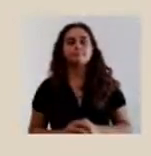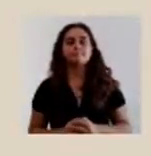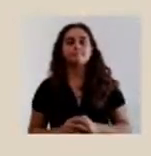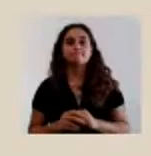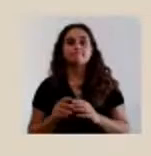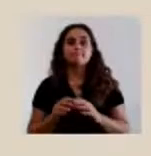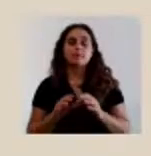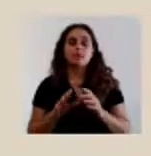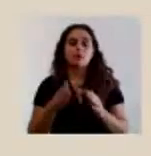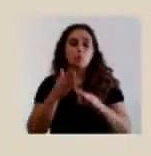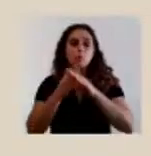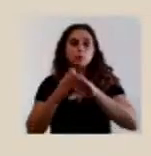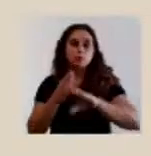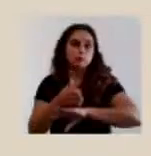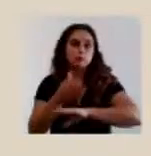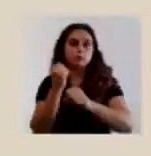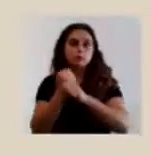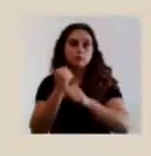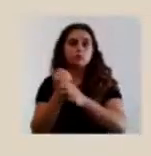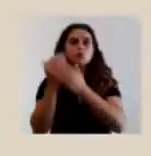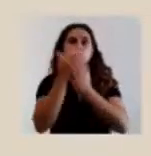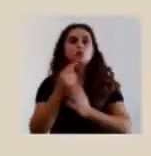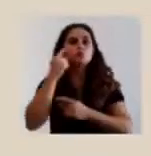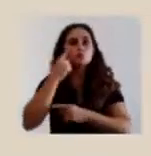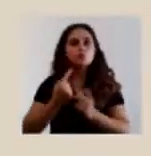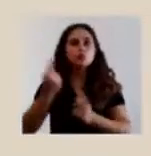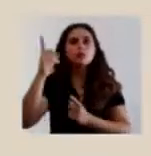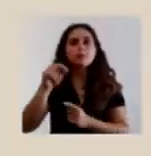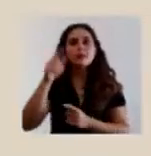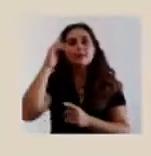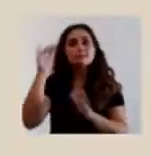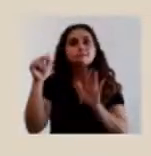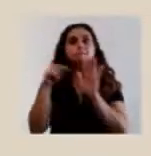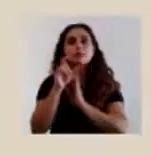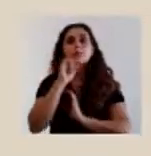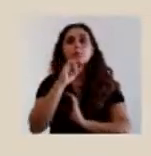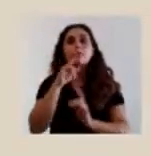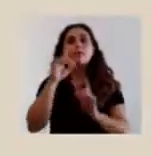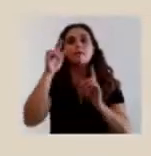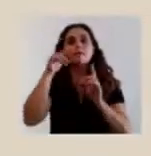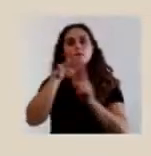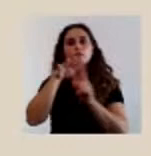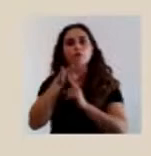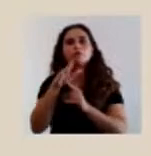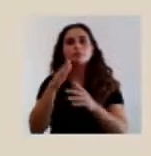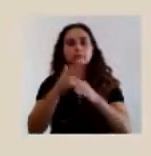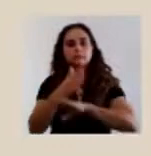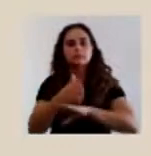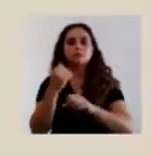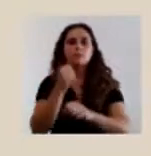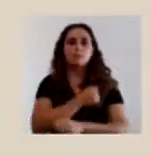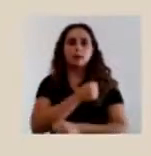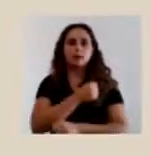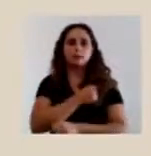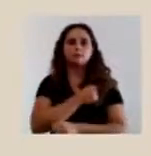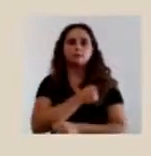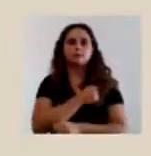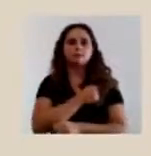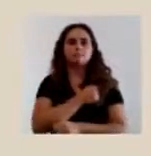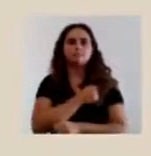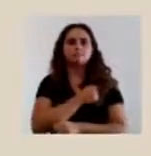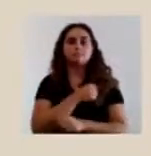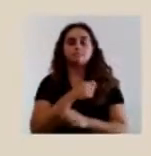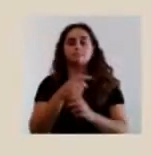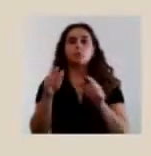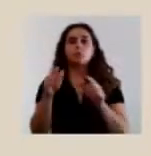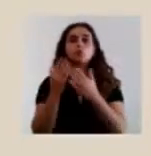Beyond access to jobs, studies have shown that bias can also impact one's access to a home. Here,